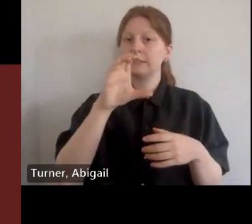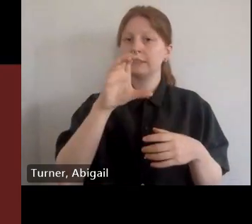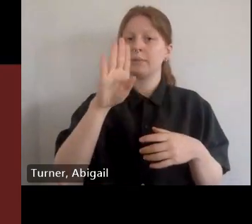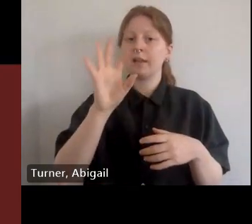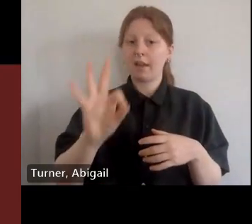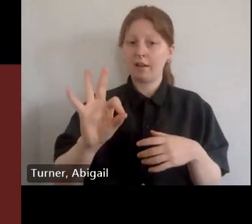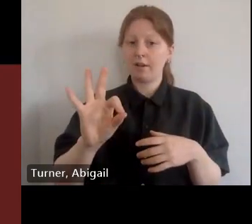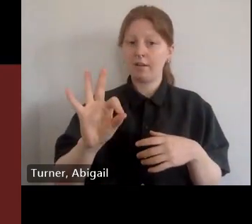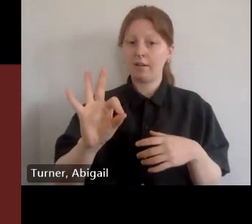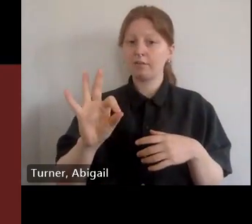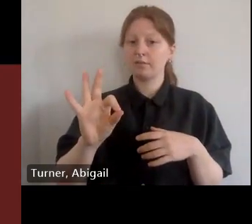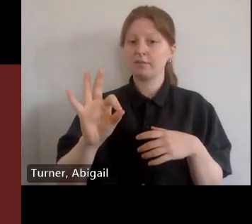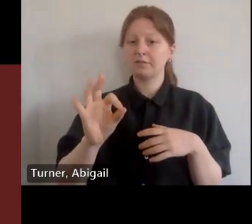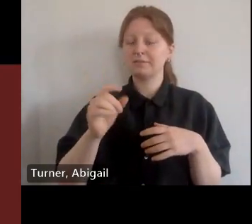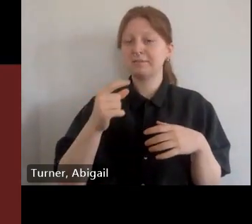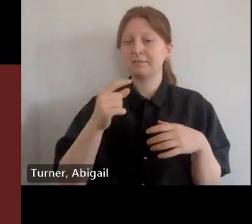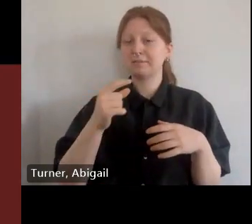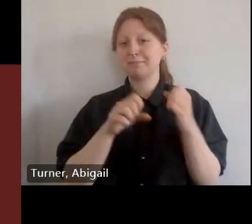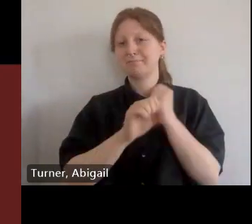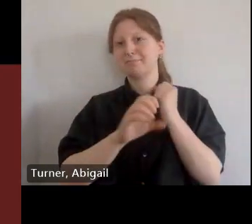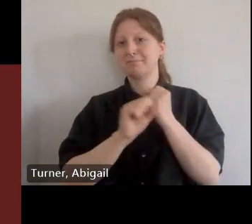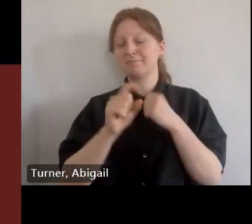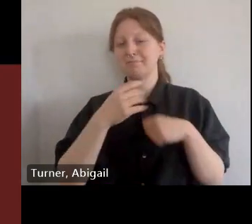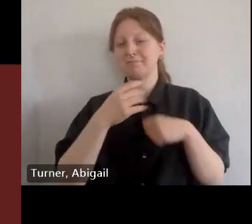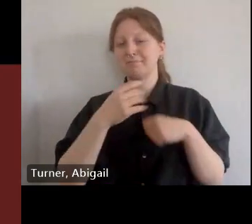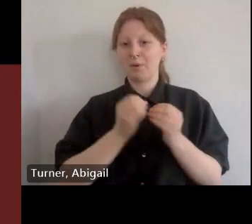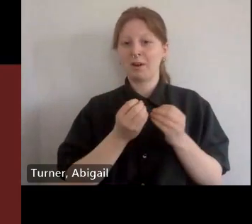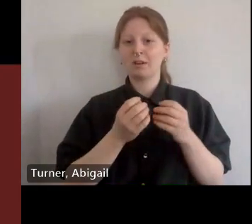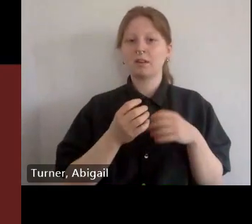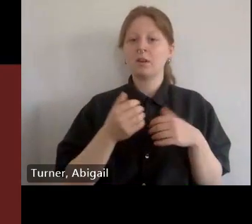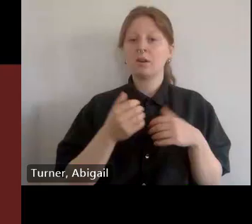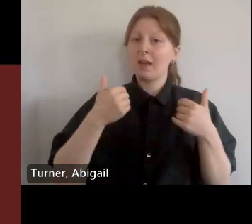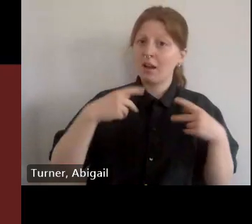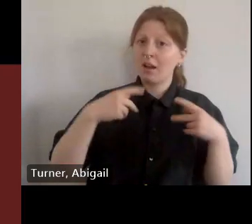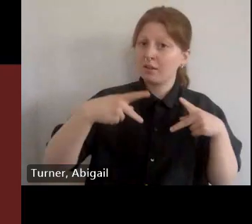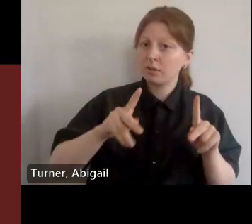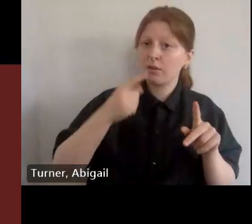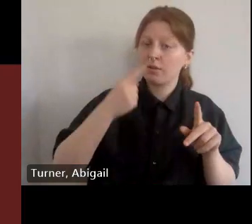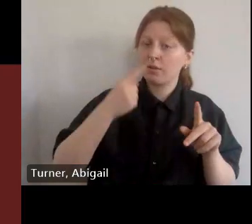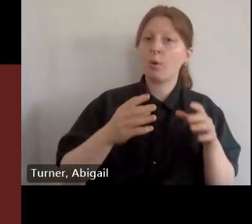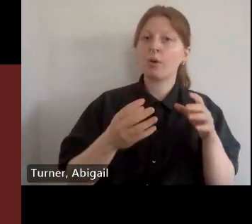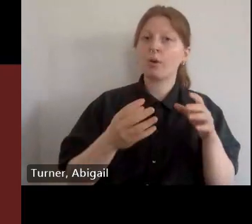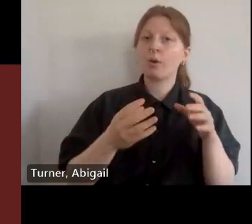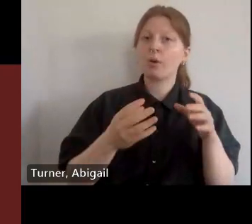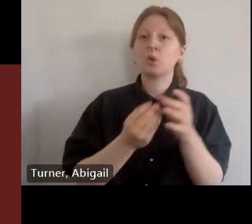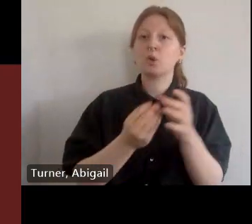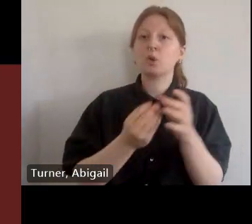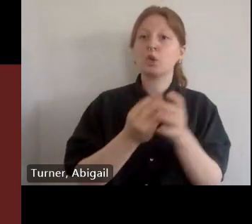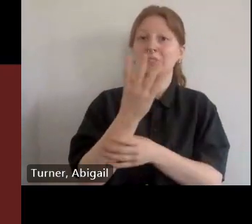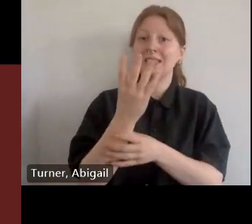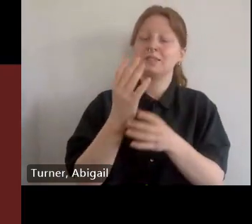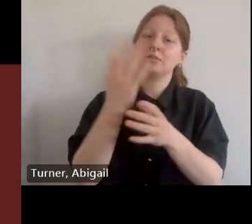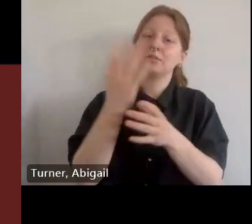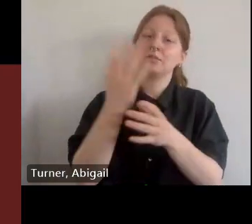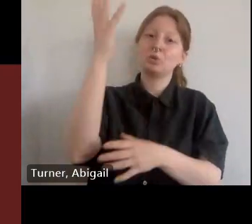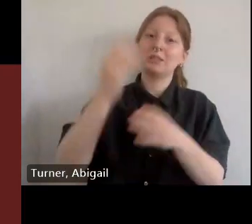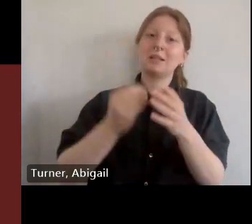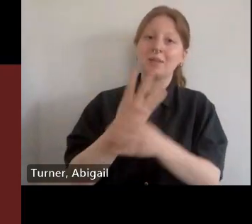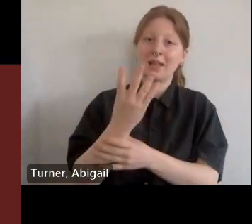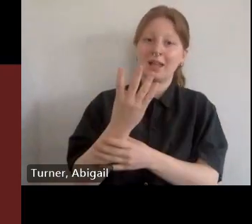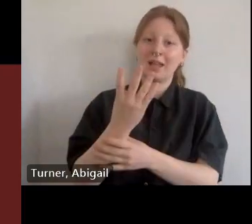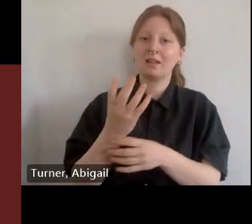work for, we do have weekend opportunities for tree plantings. That's big right now in the spring, as well as oyster gardening. I'm happy